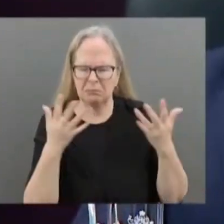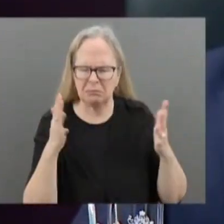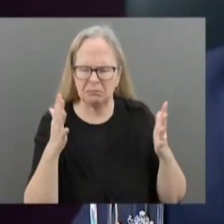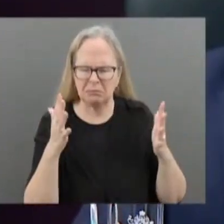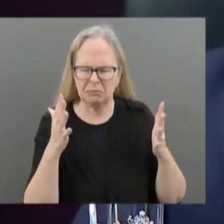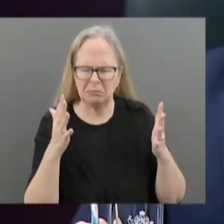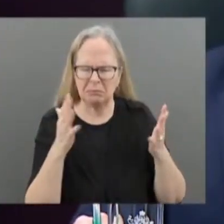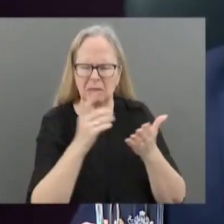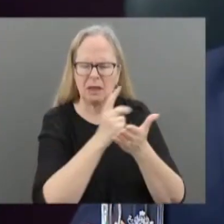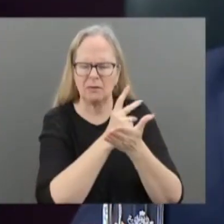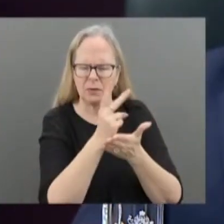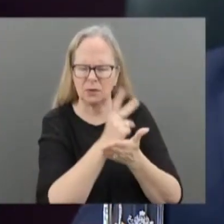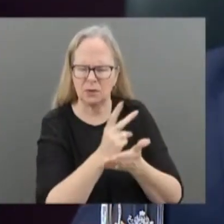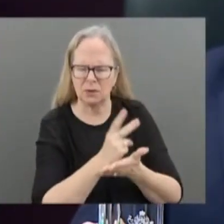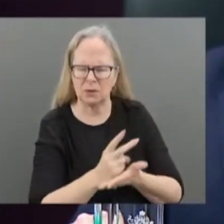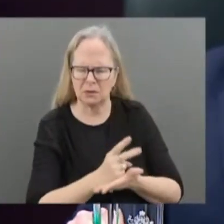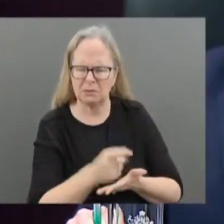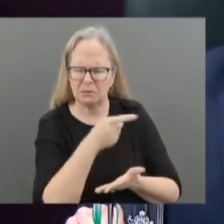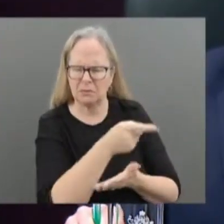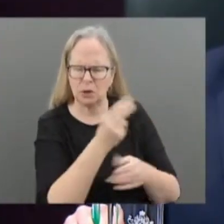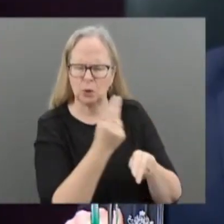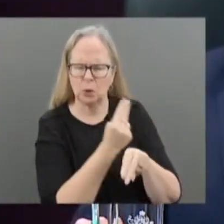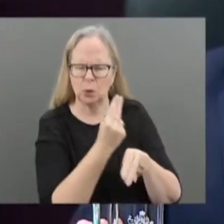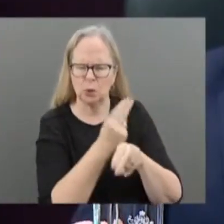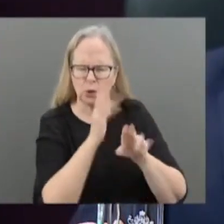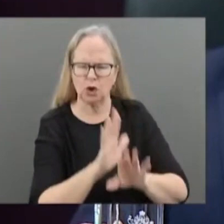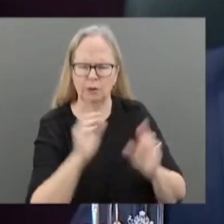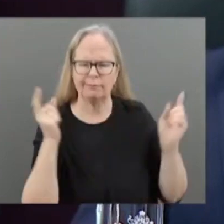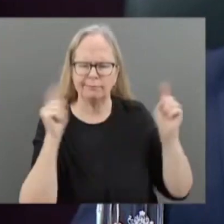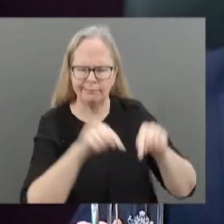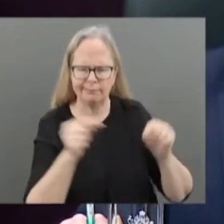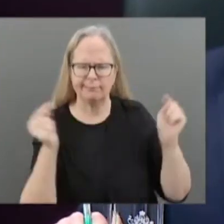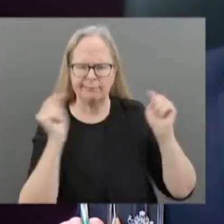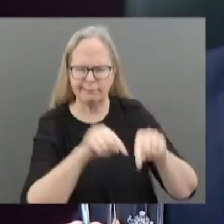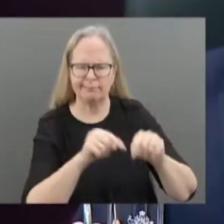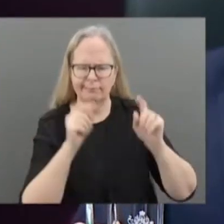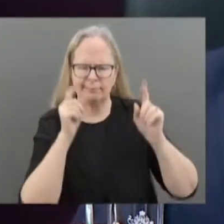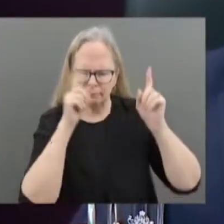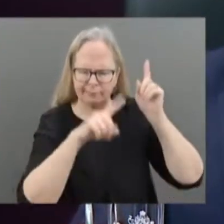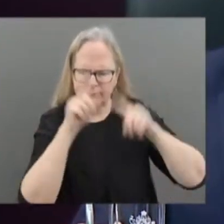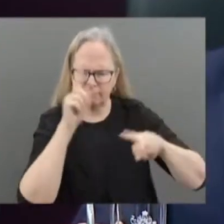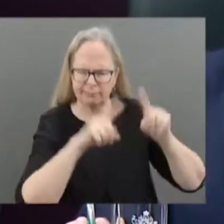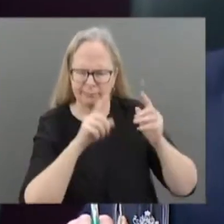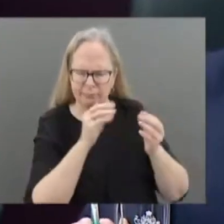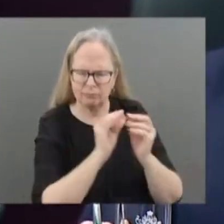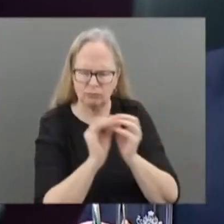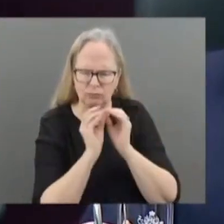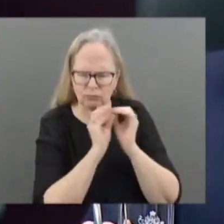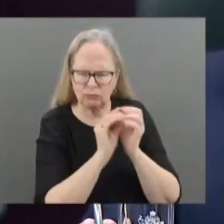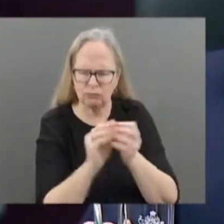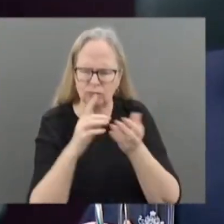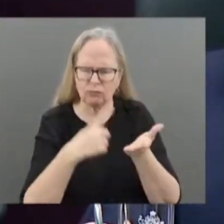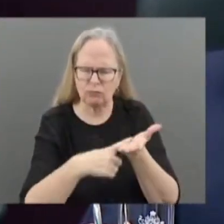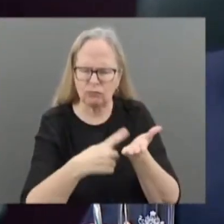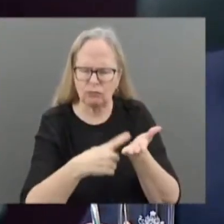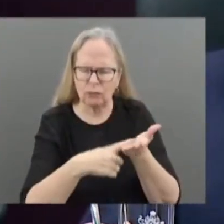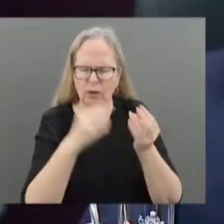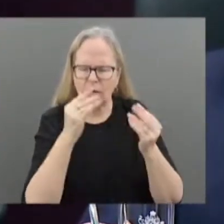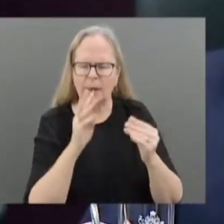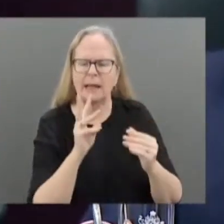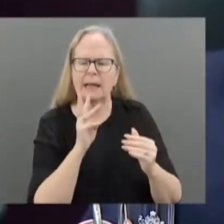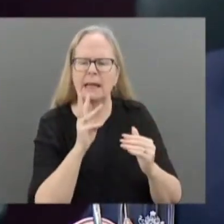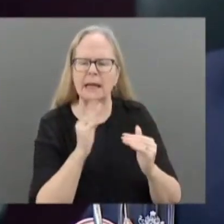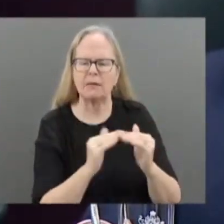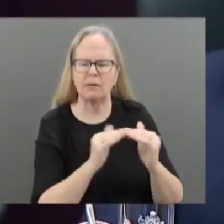users come together to essentially go over the information that we have about water levels in those areas, and then they make a determination on